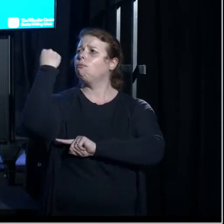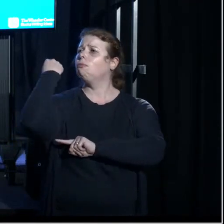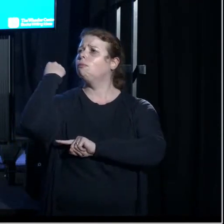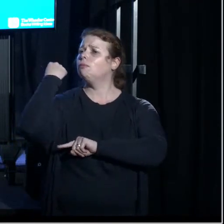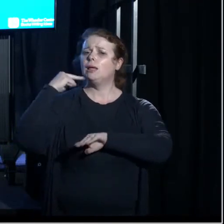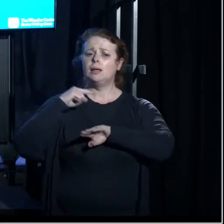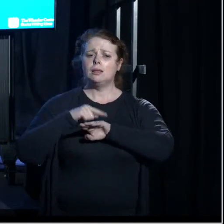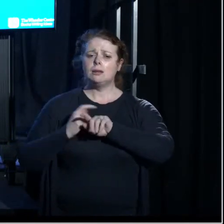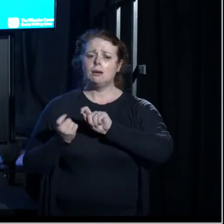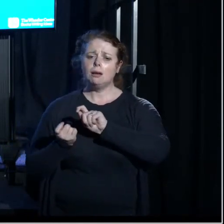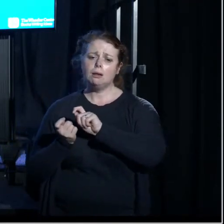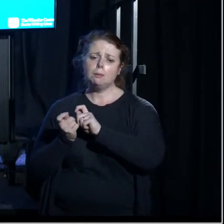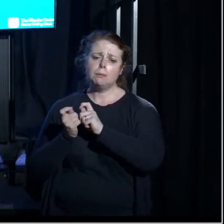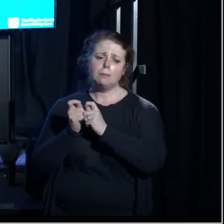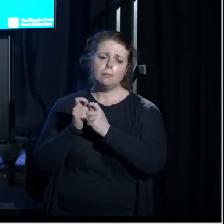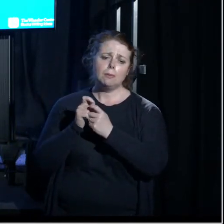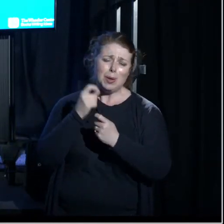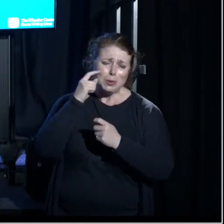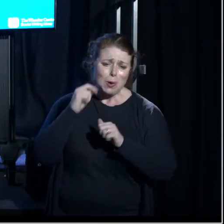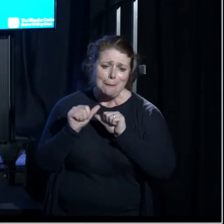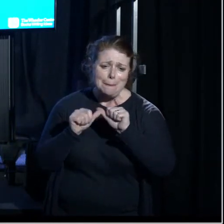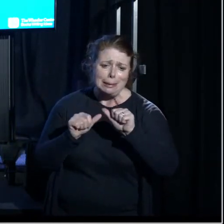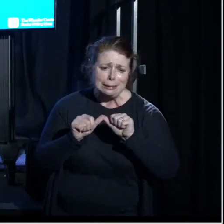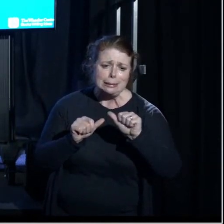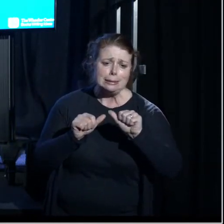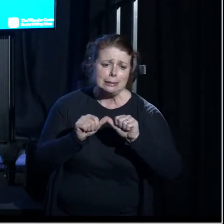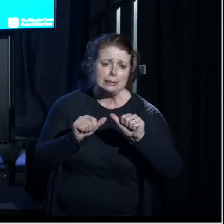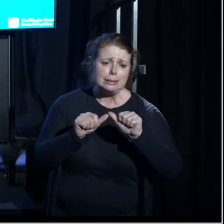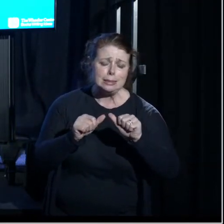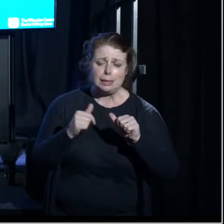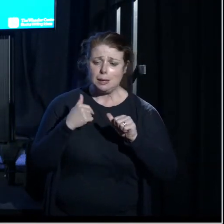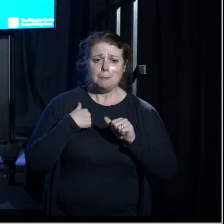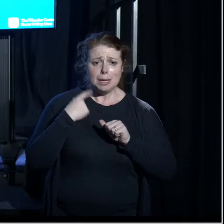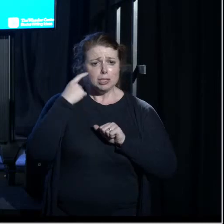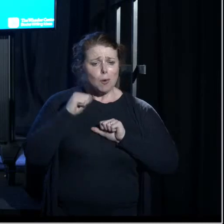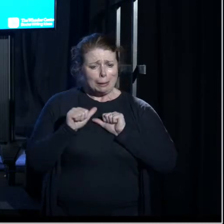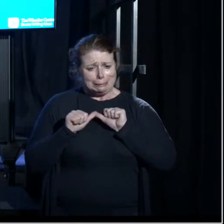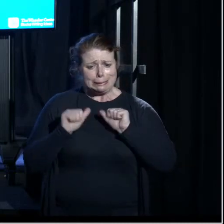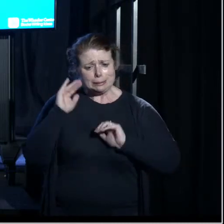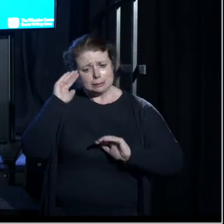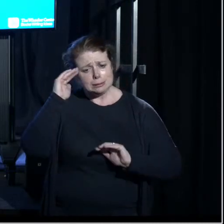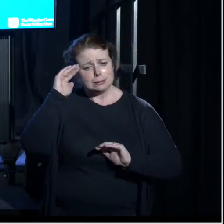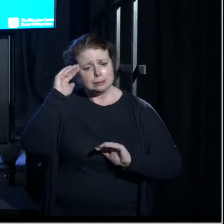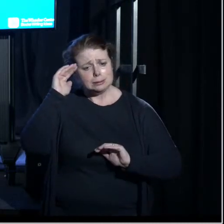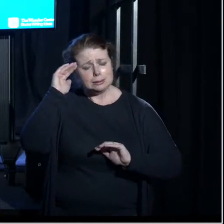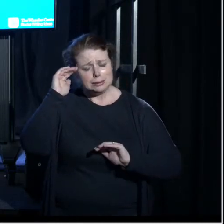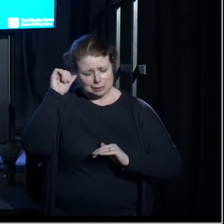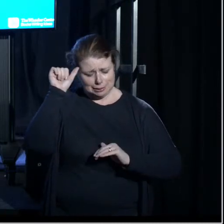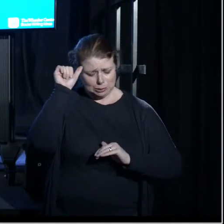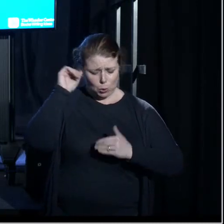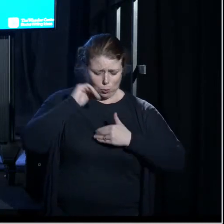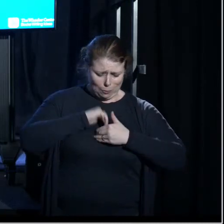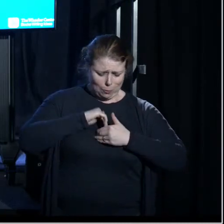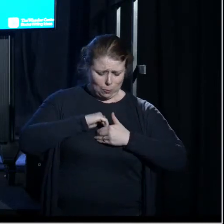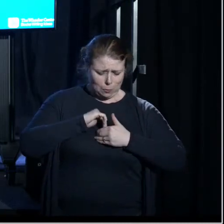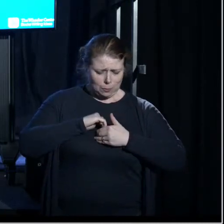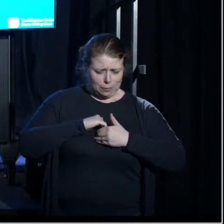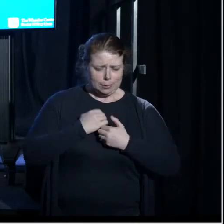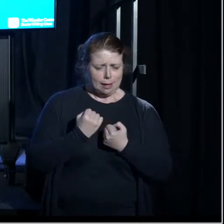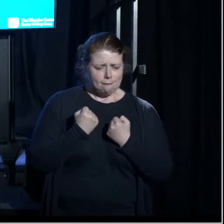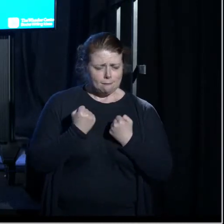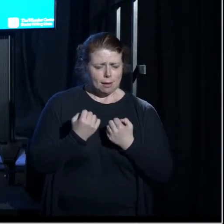done its best with everything that it had, how I did my best with all I knew I had at the